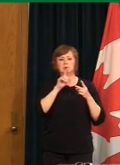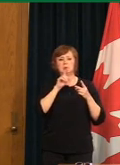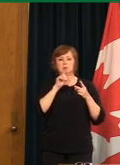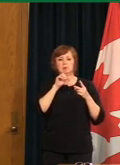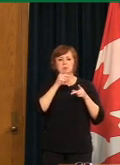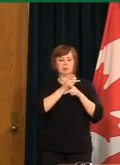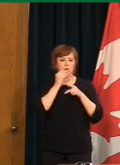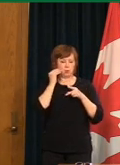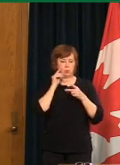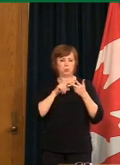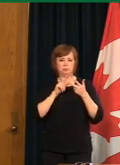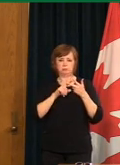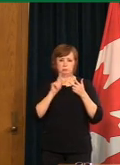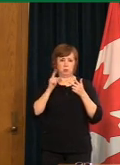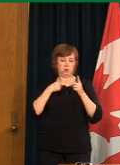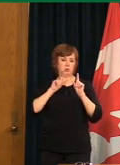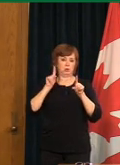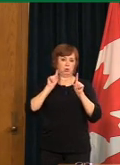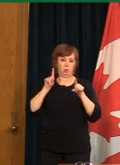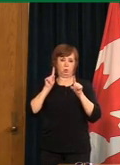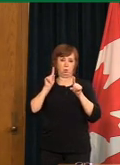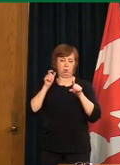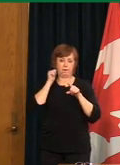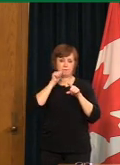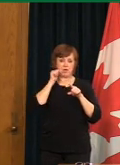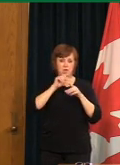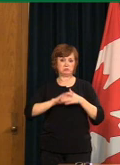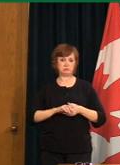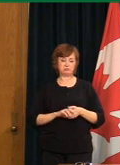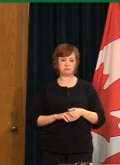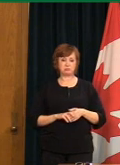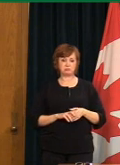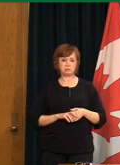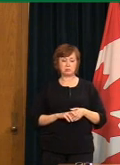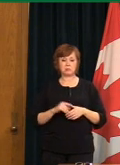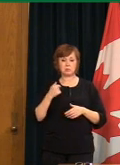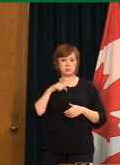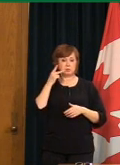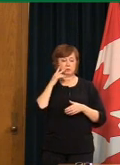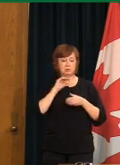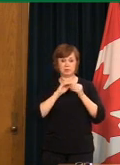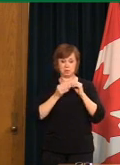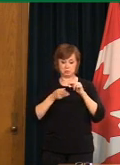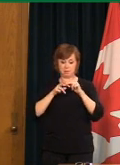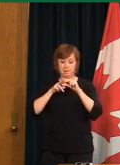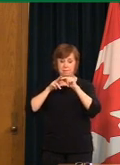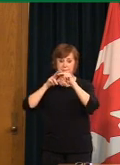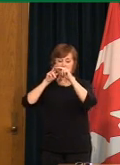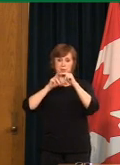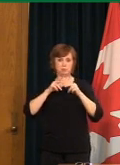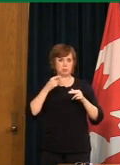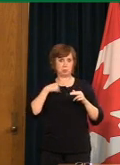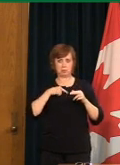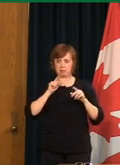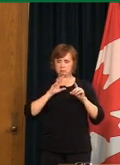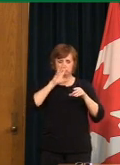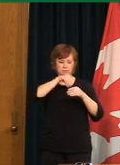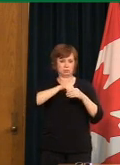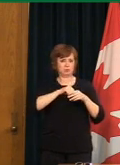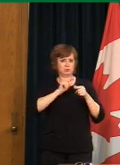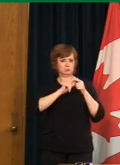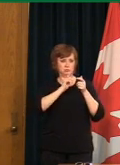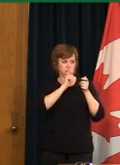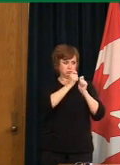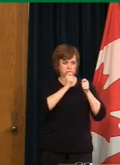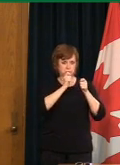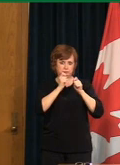each and every day. So as the numbers rise, we have been there to ensure that we are implementing the appropriate measures. If